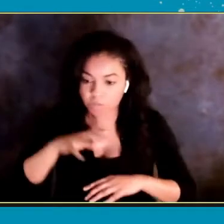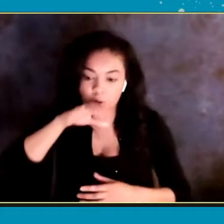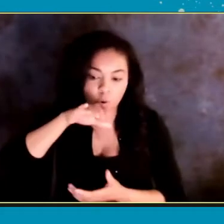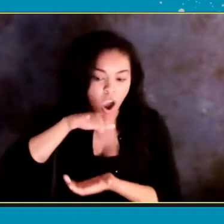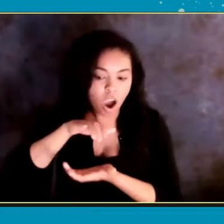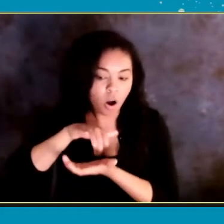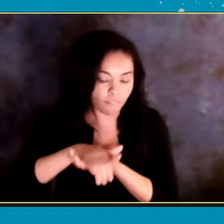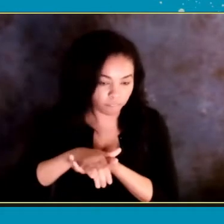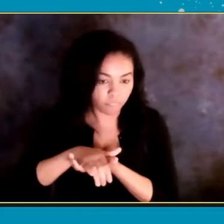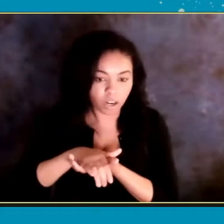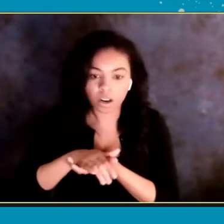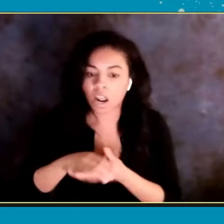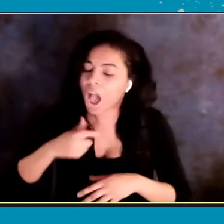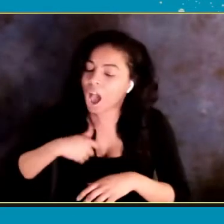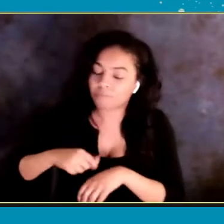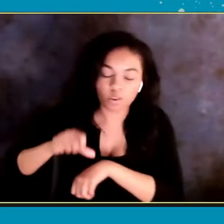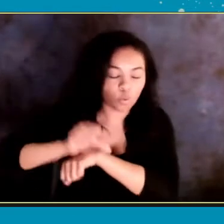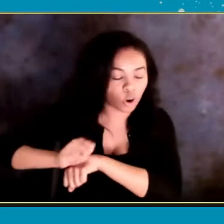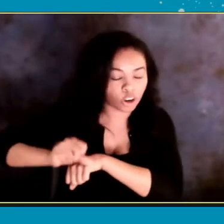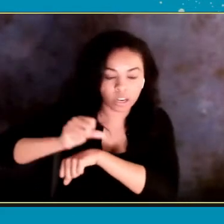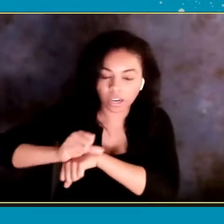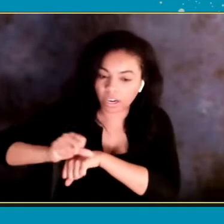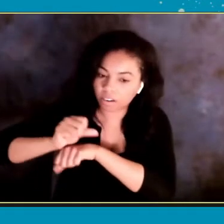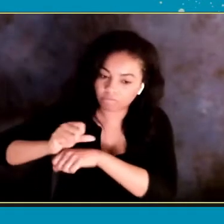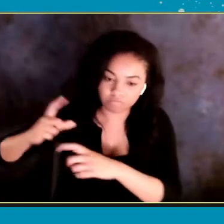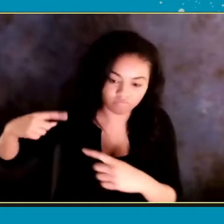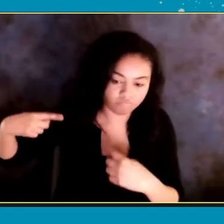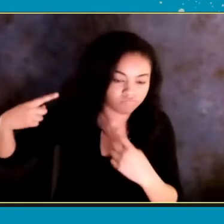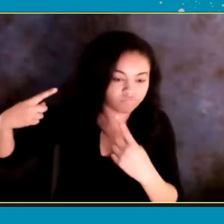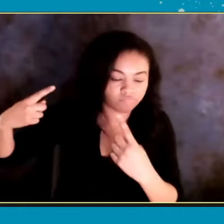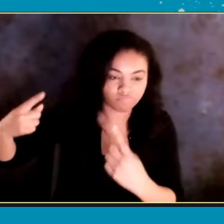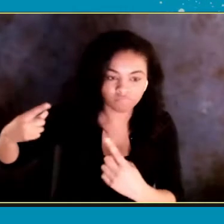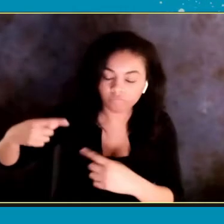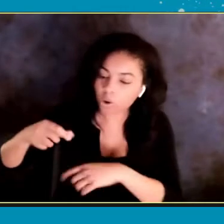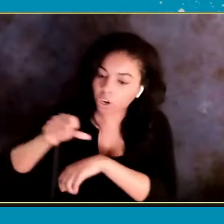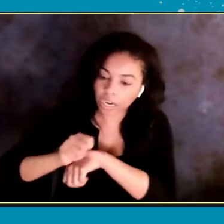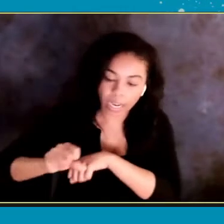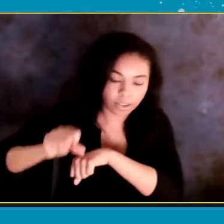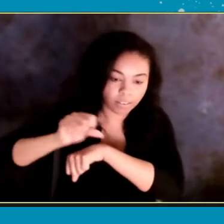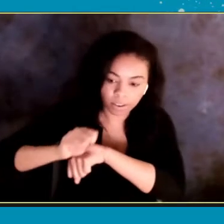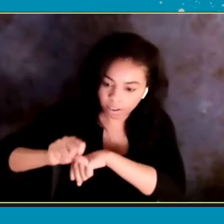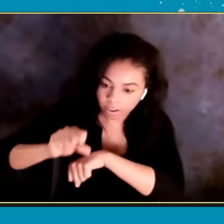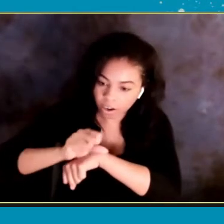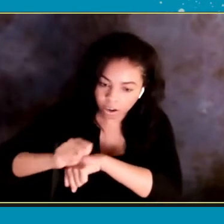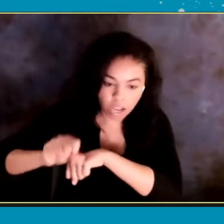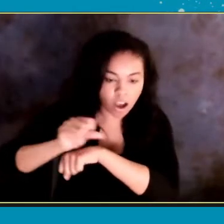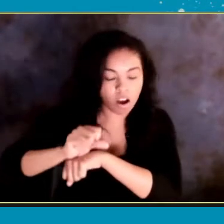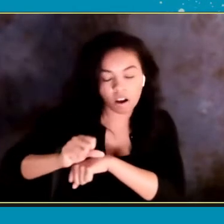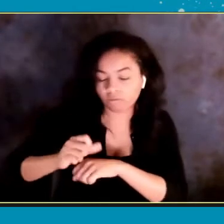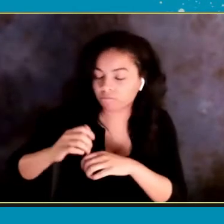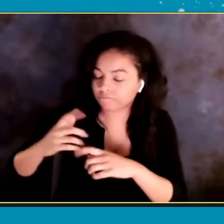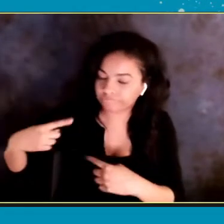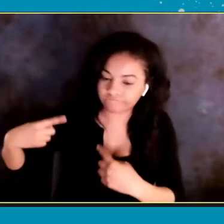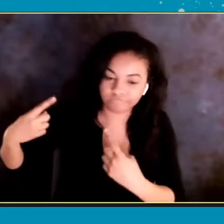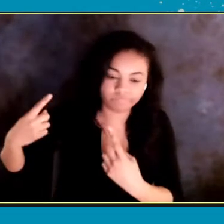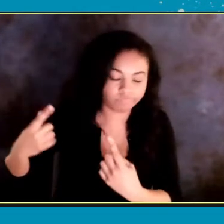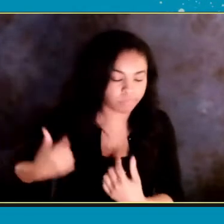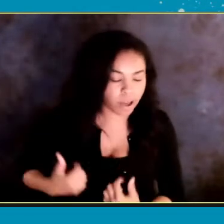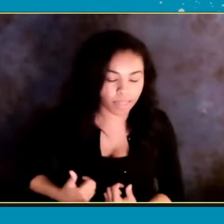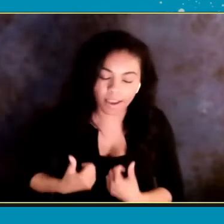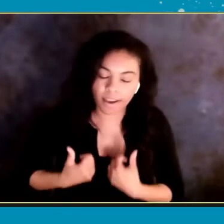been working like all night. I've been working all my life, all